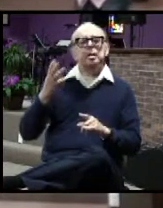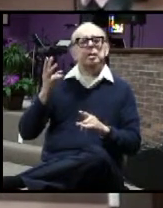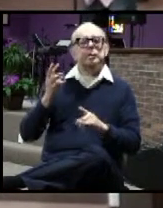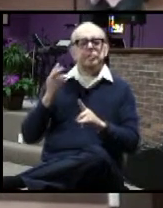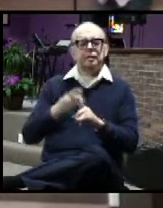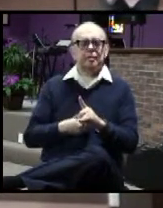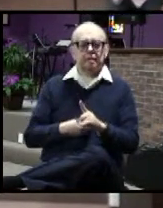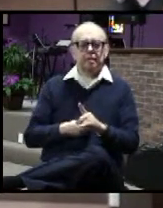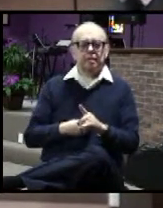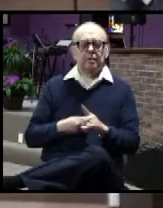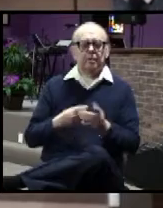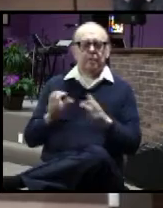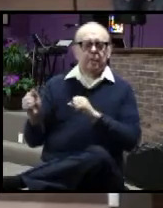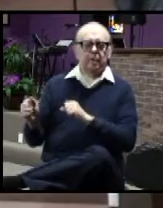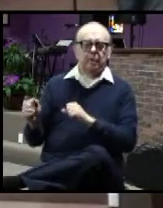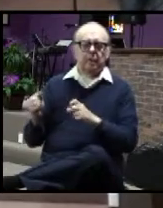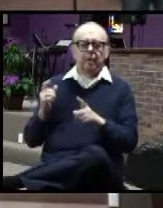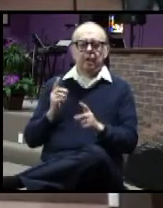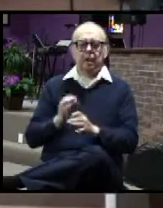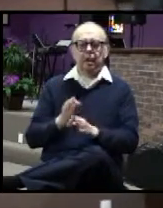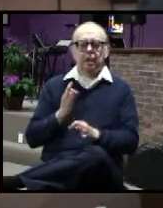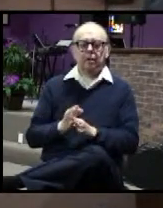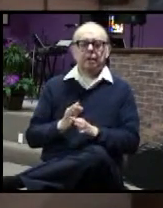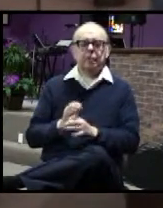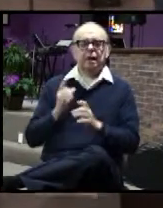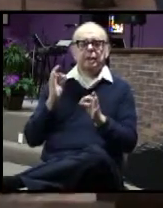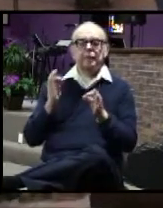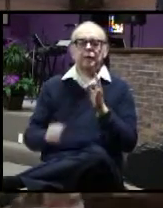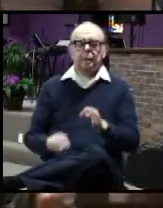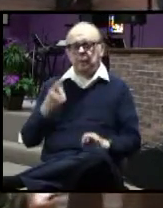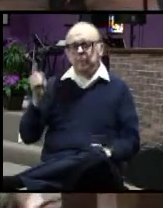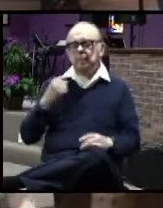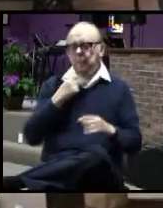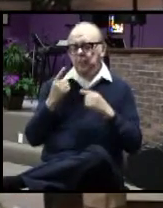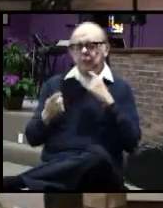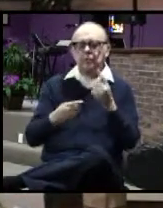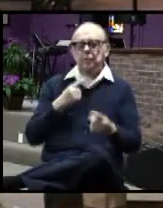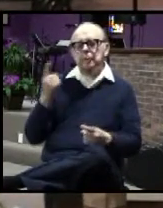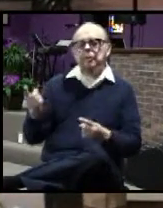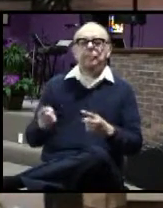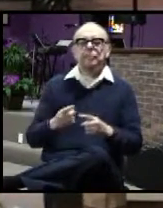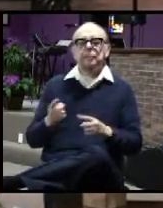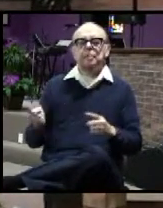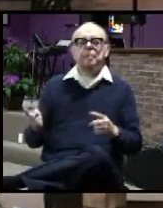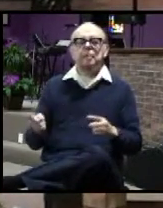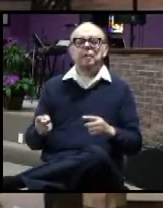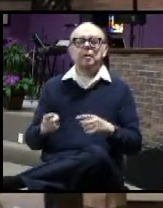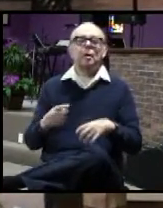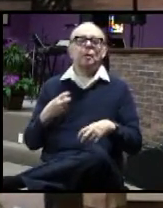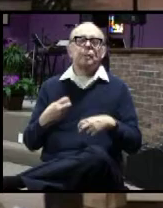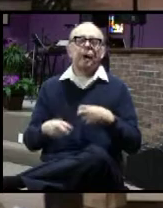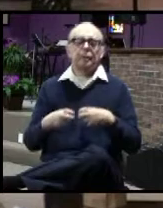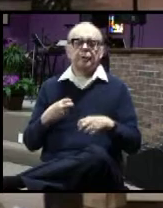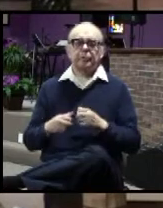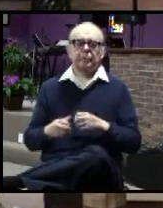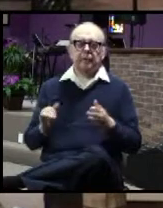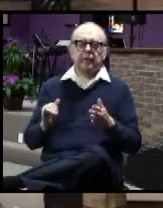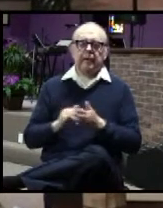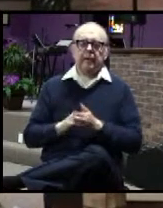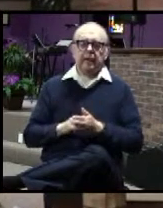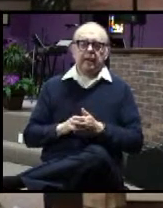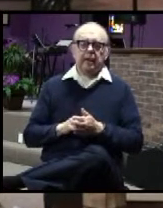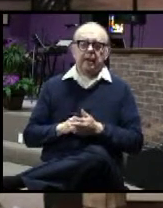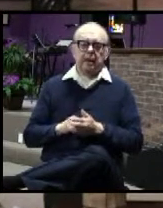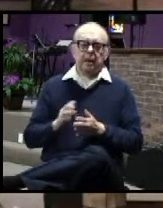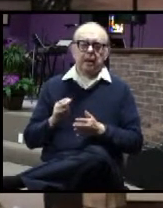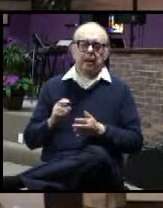And they were going to take them to court for proclaiming certain issues that they didn't like in that